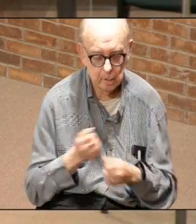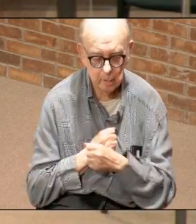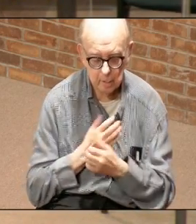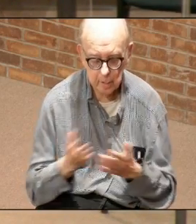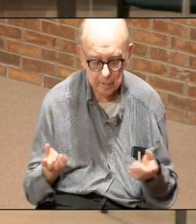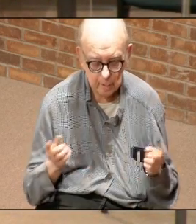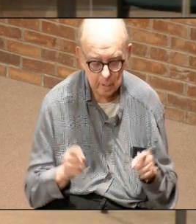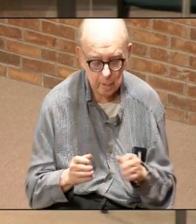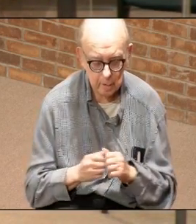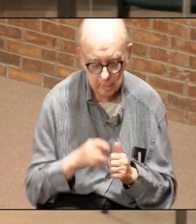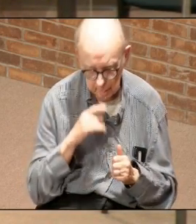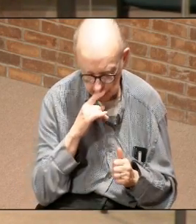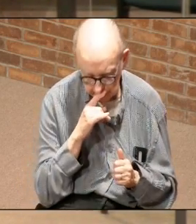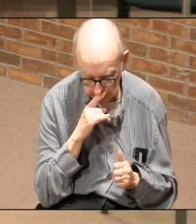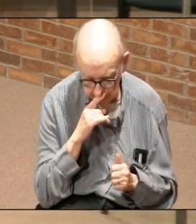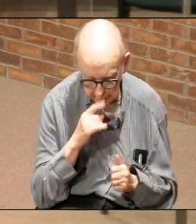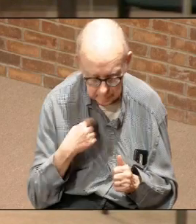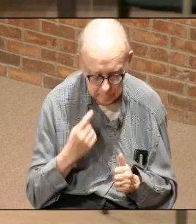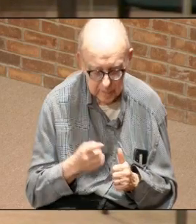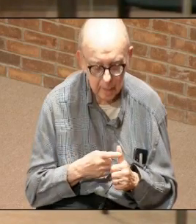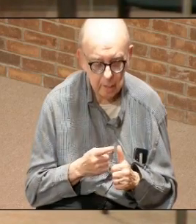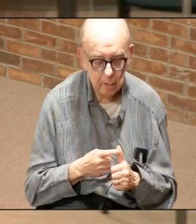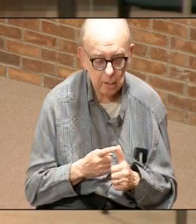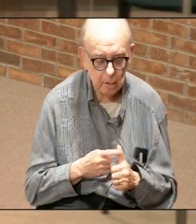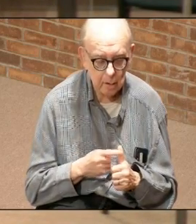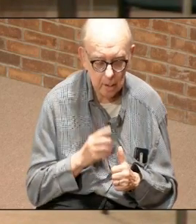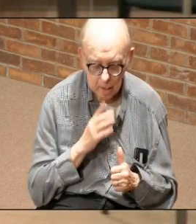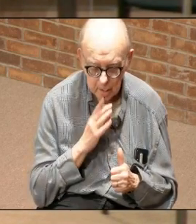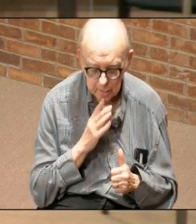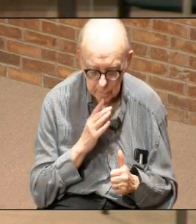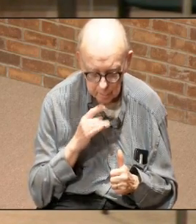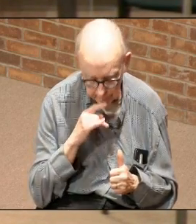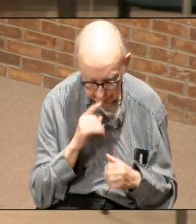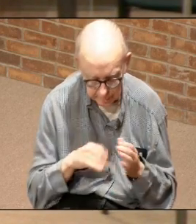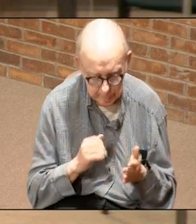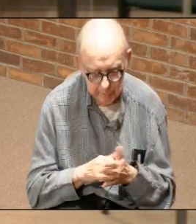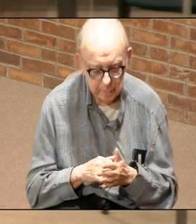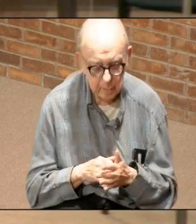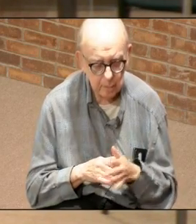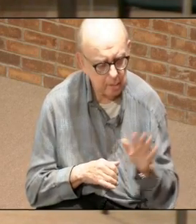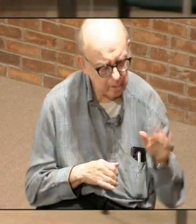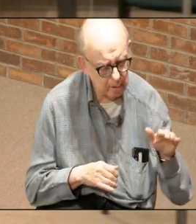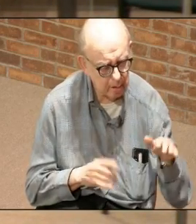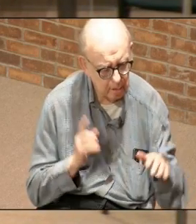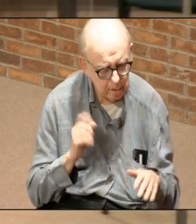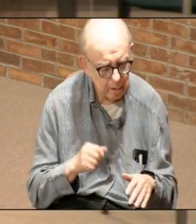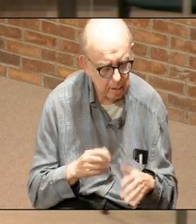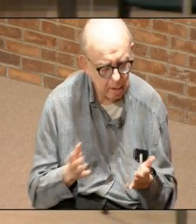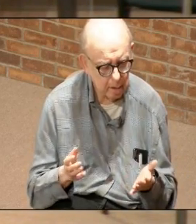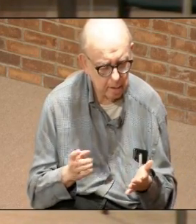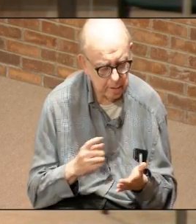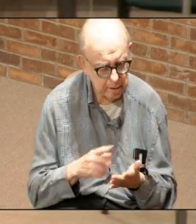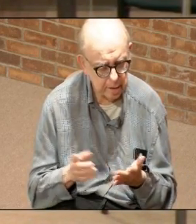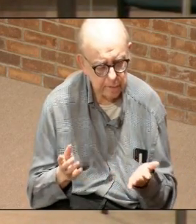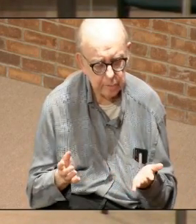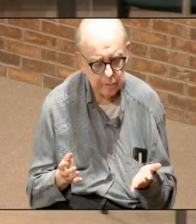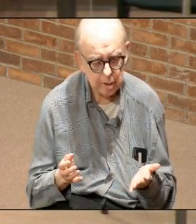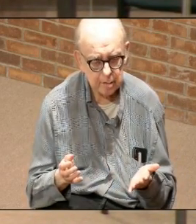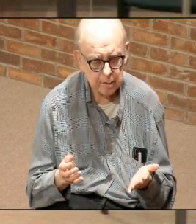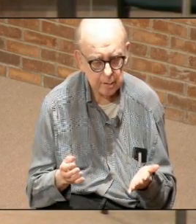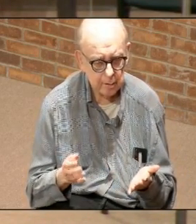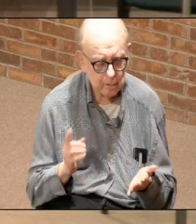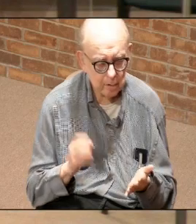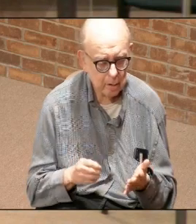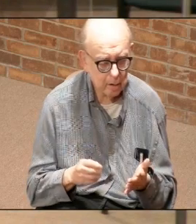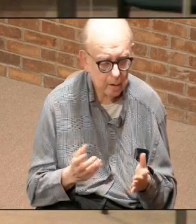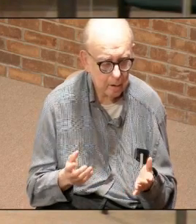something going on with our kids, we're the first ones to talk to our kids about it. Hey, you need to go get this checked out.